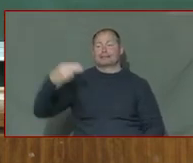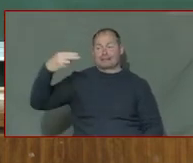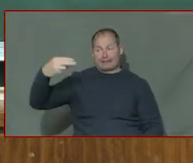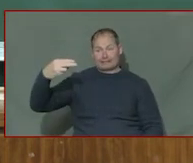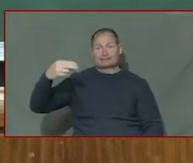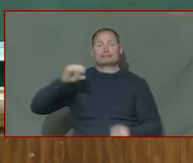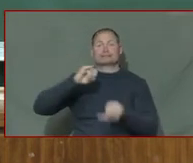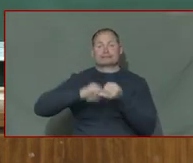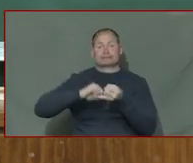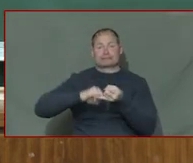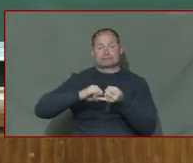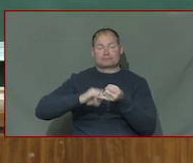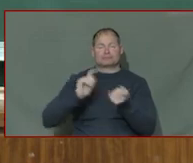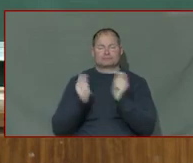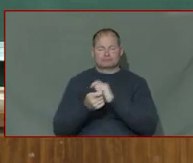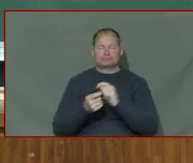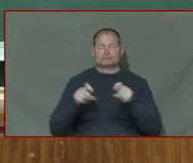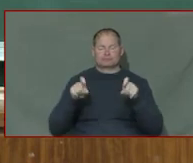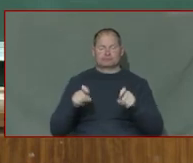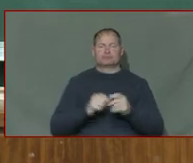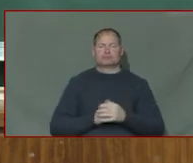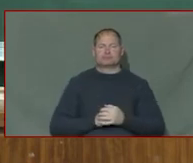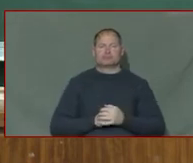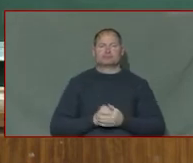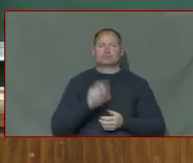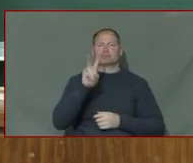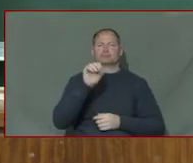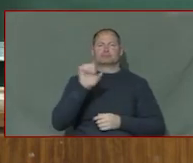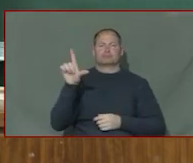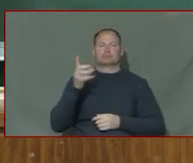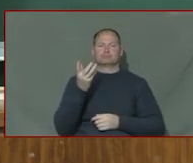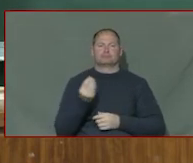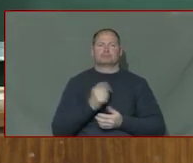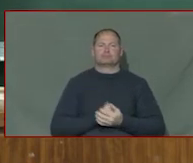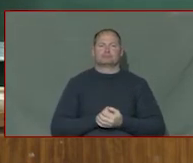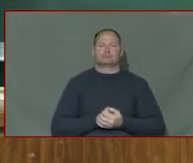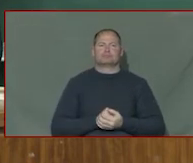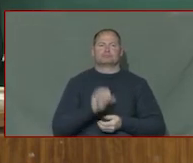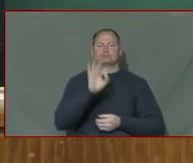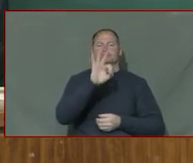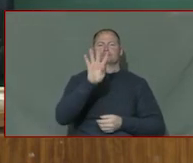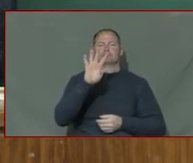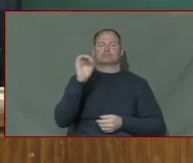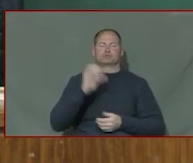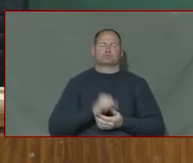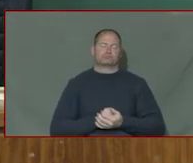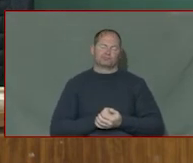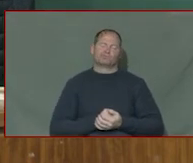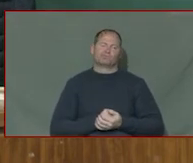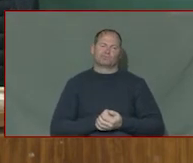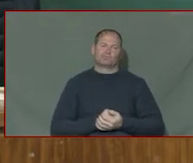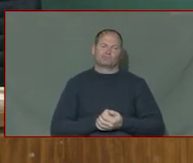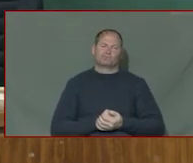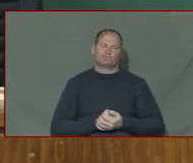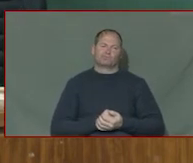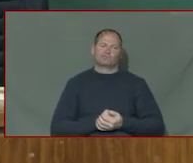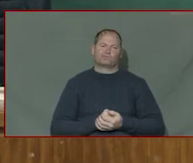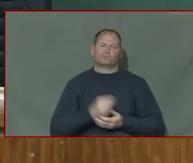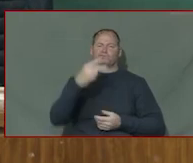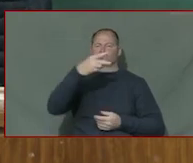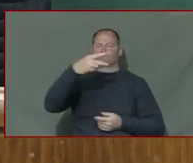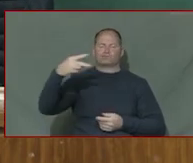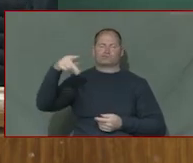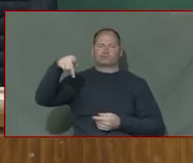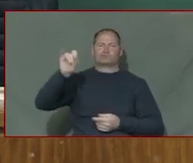formula. The volume is given as 340. That is equal to pi